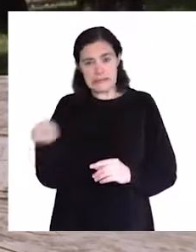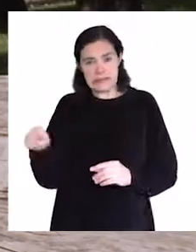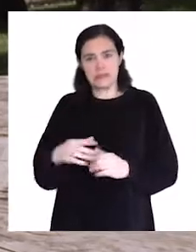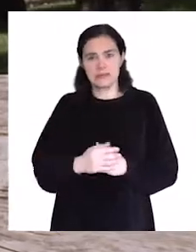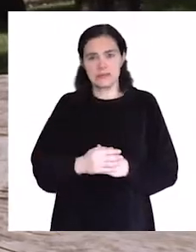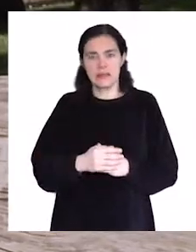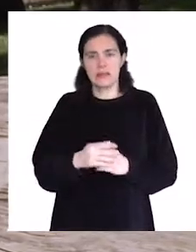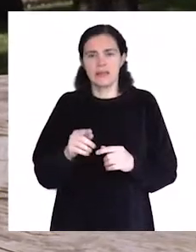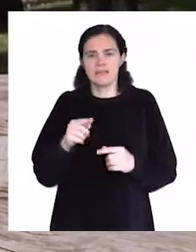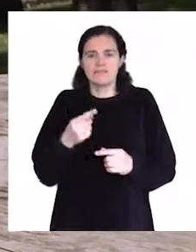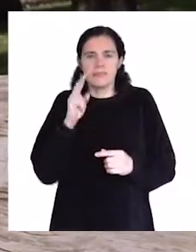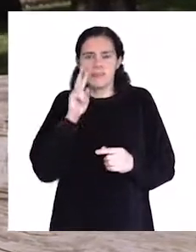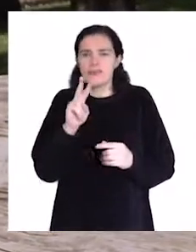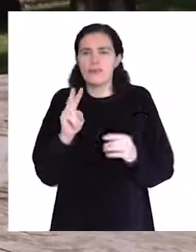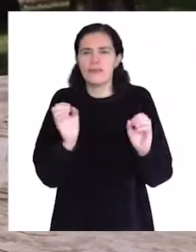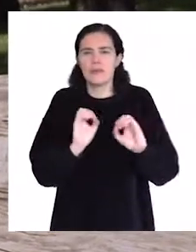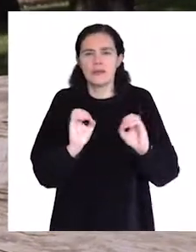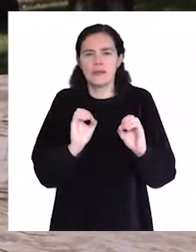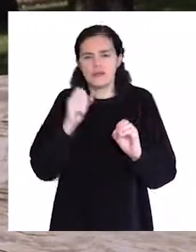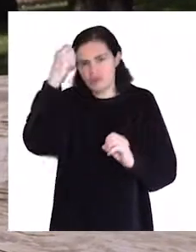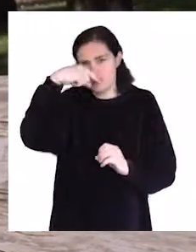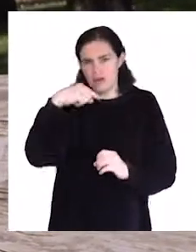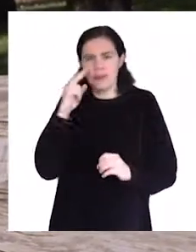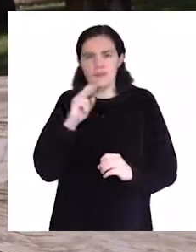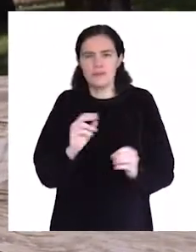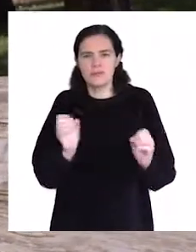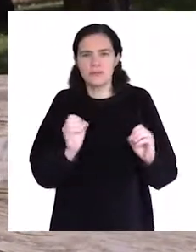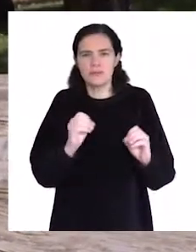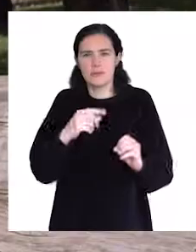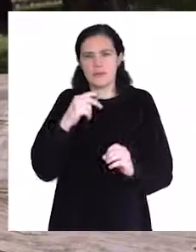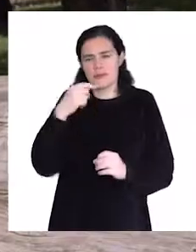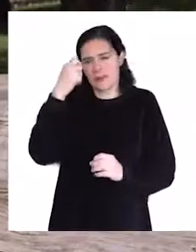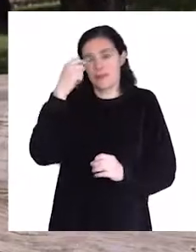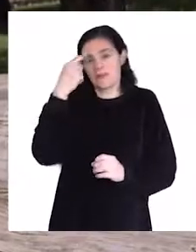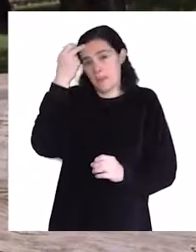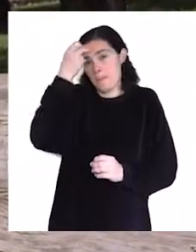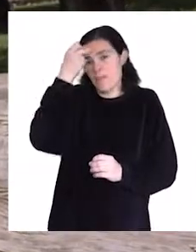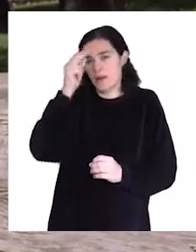like to see in them is this invisible history,